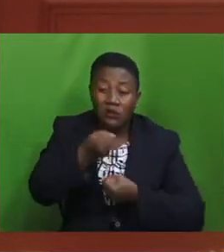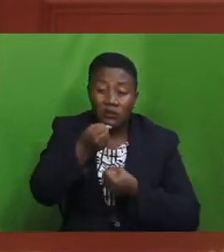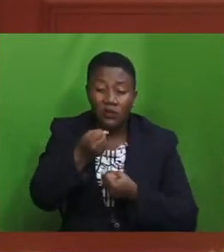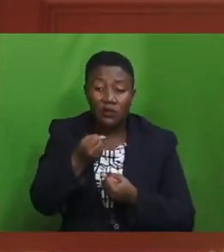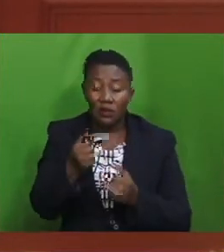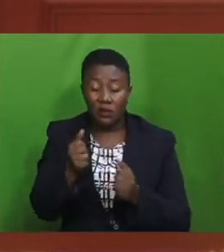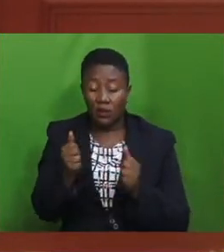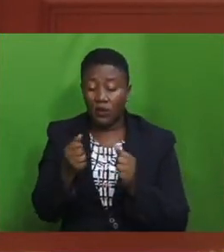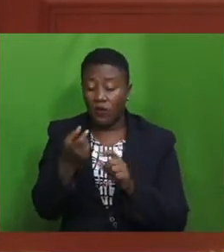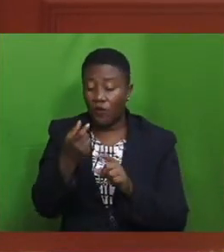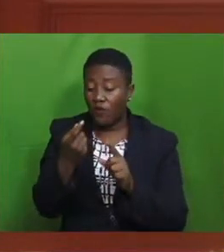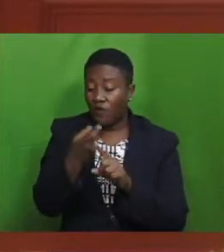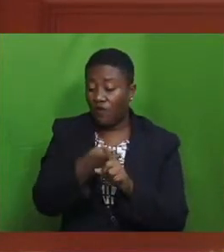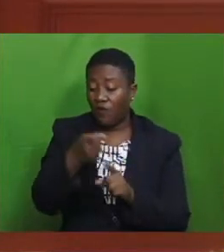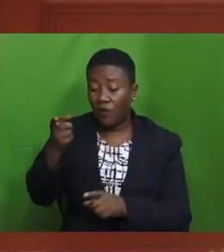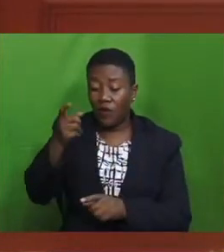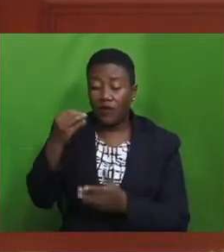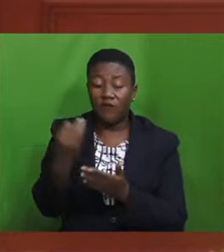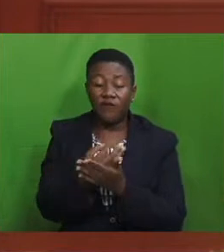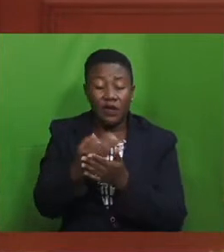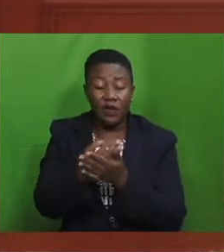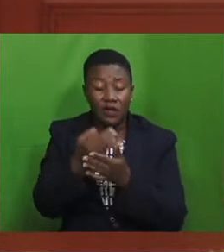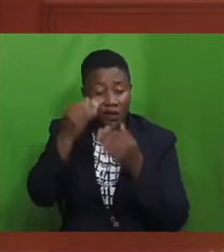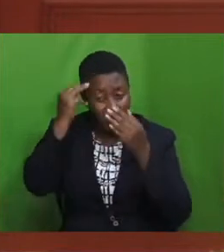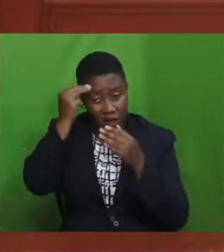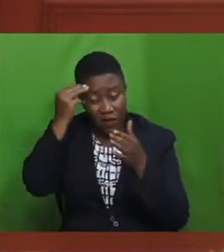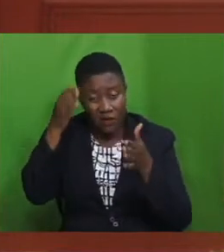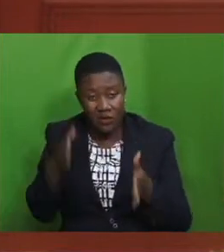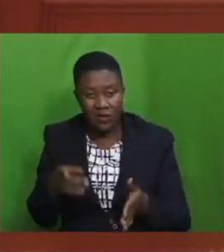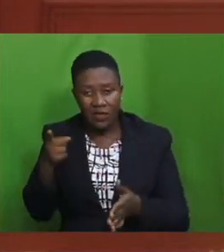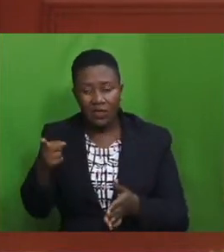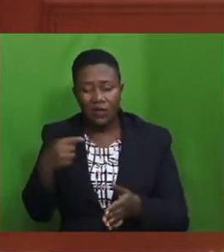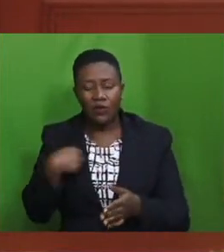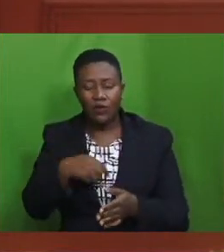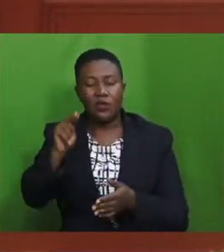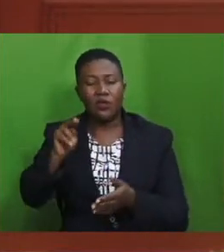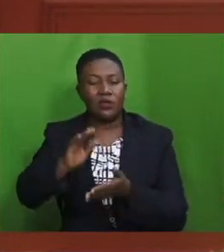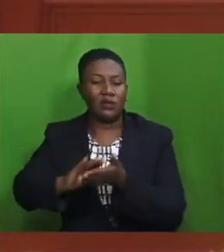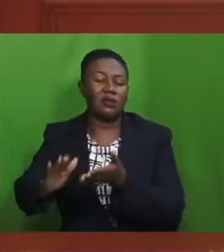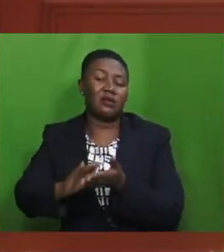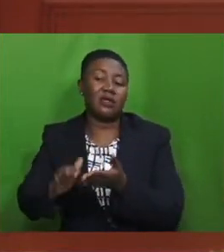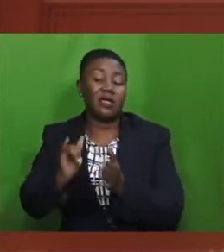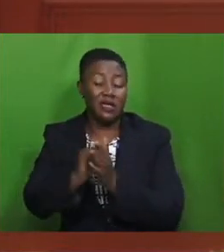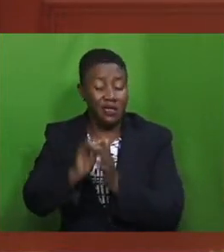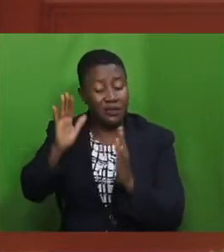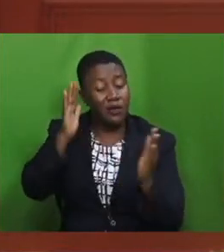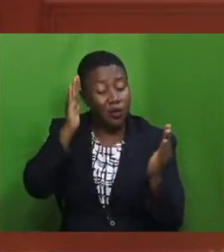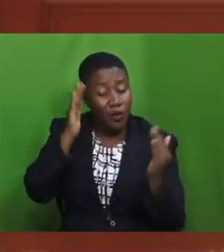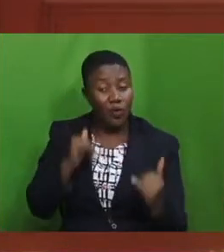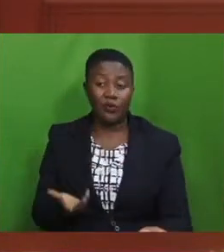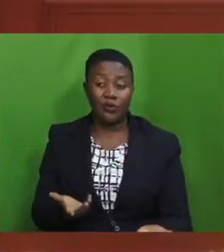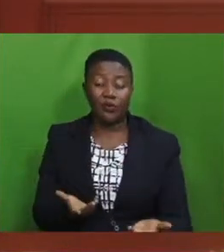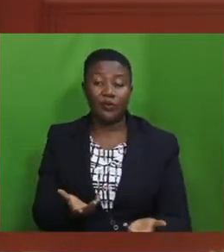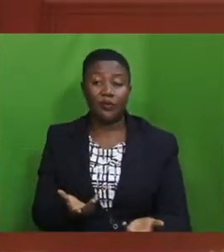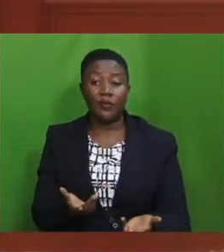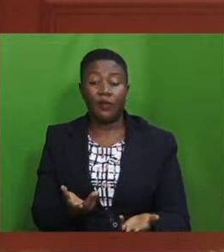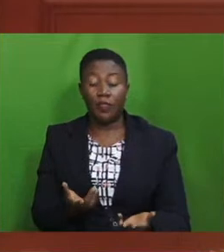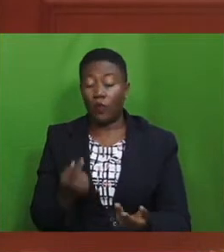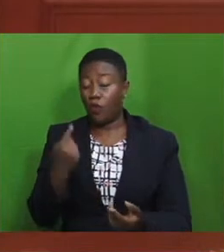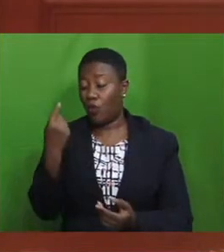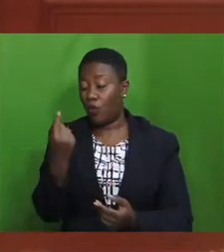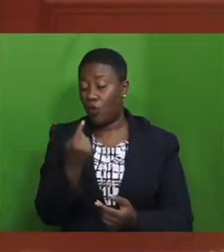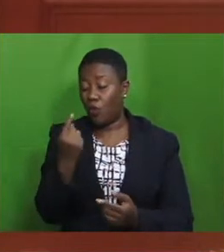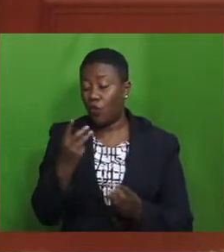Ken Ofori-Atta, is in debt forgiveness. That's their hope. The only way you can redeem